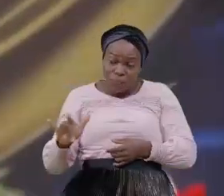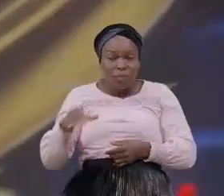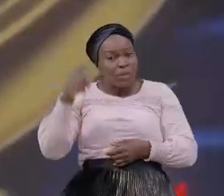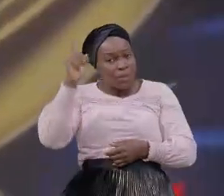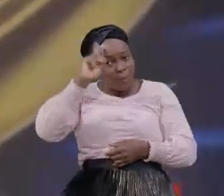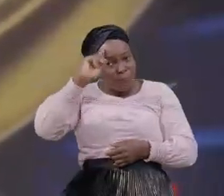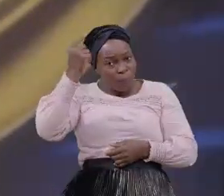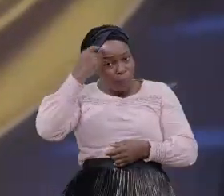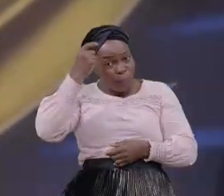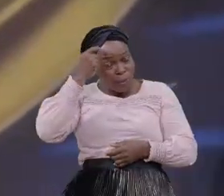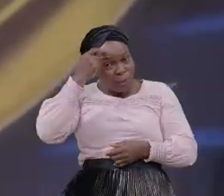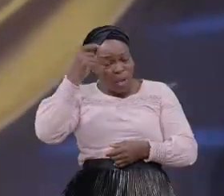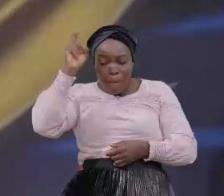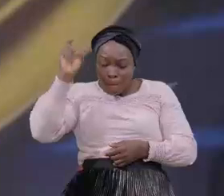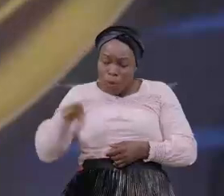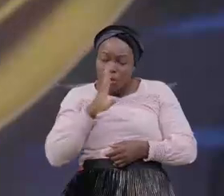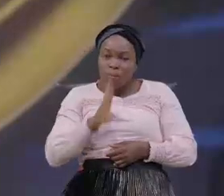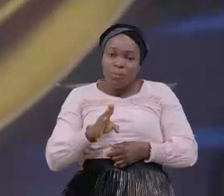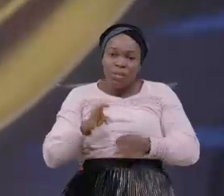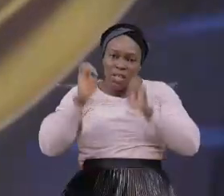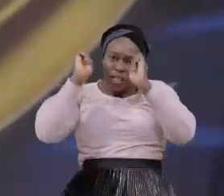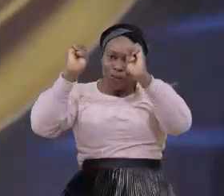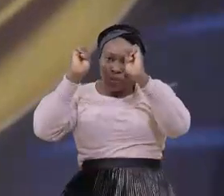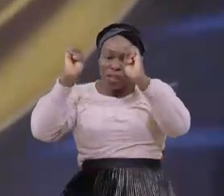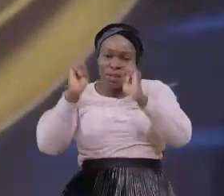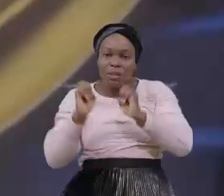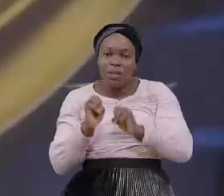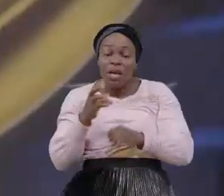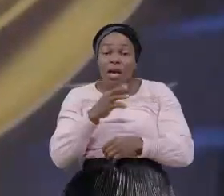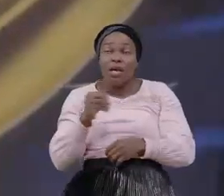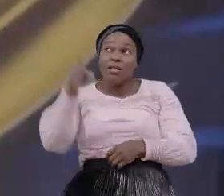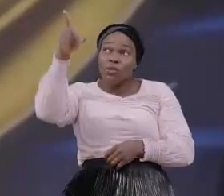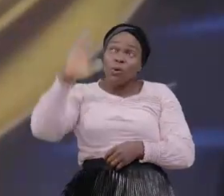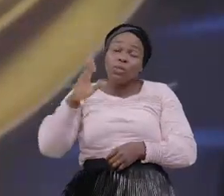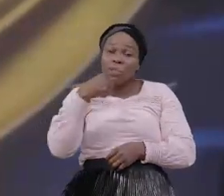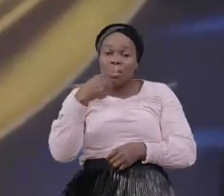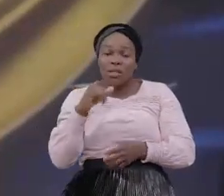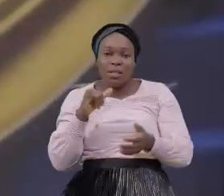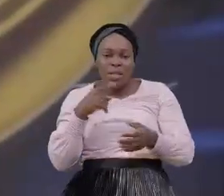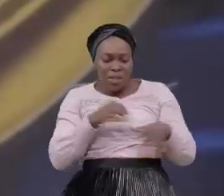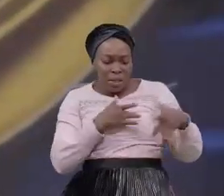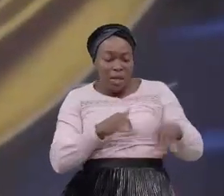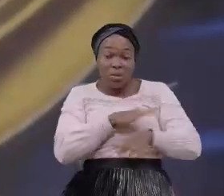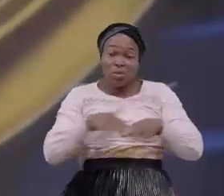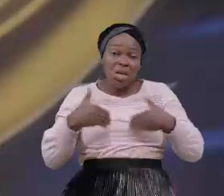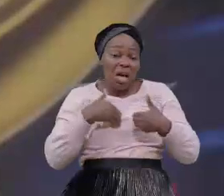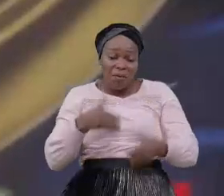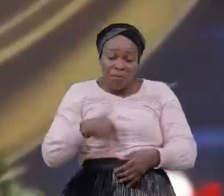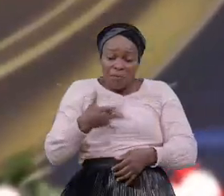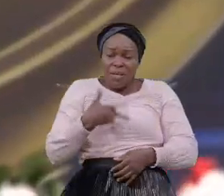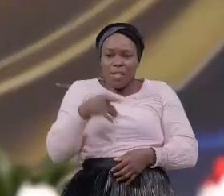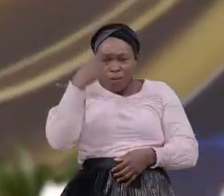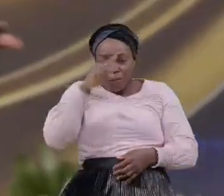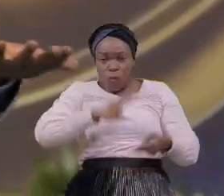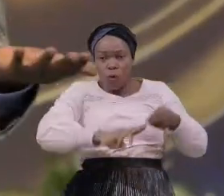see, God says the heart that has no feeling for a neighbor, has no feeling for the